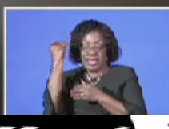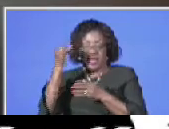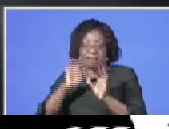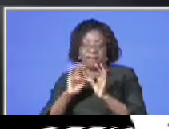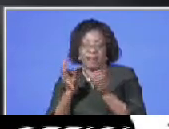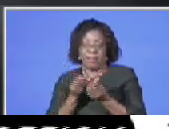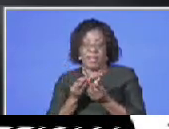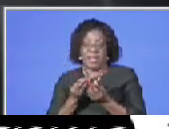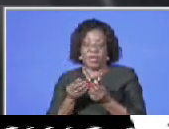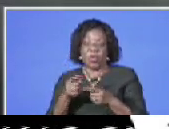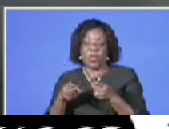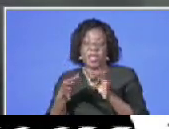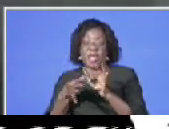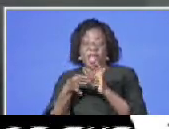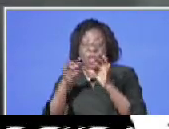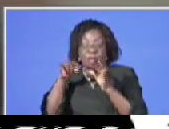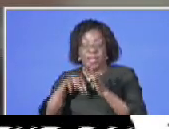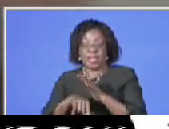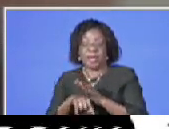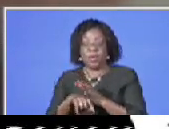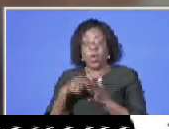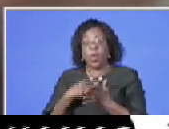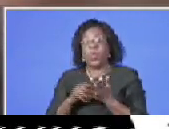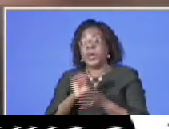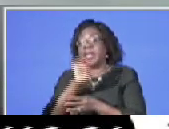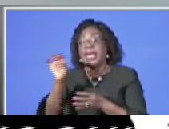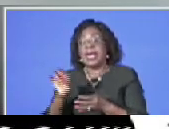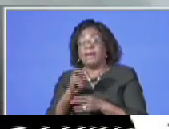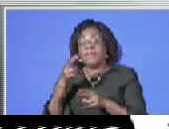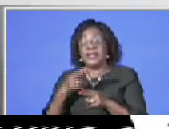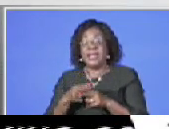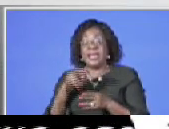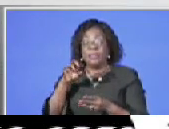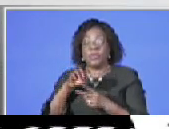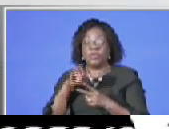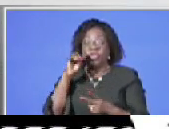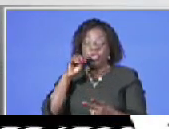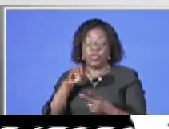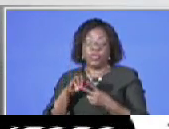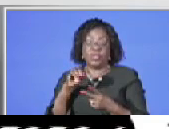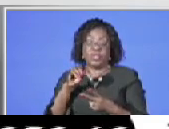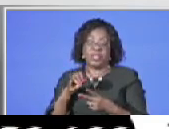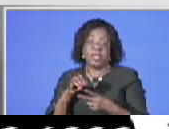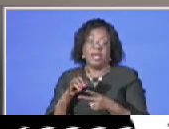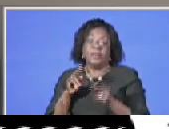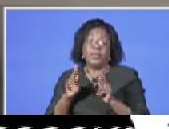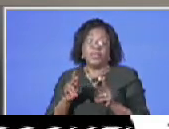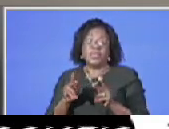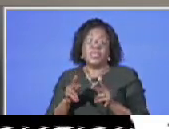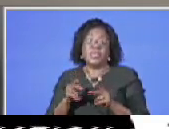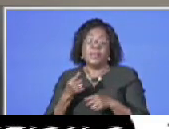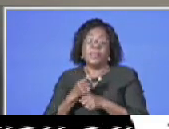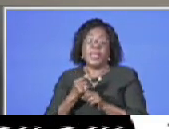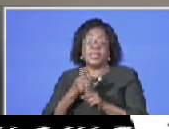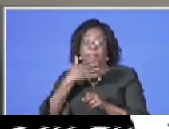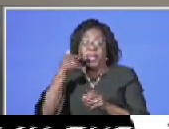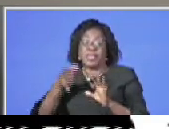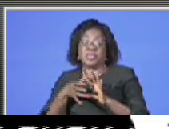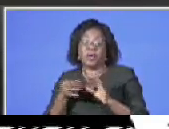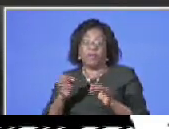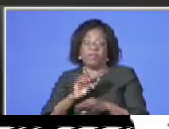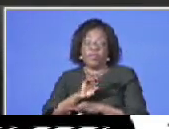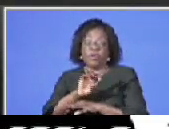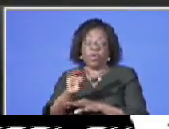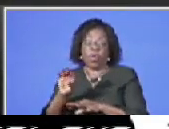with lockdown. By whatever name, boredom has driven many to make the best of the global pandemic, and with all the downtime,